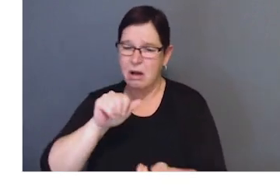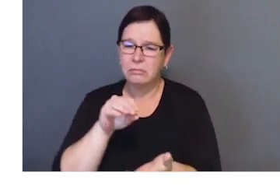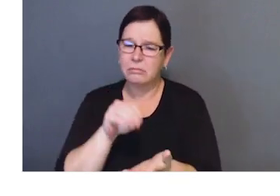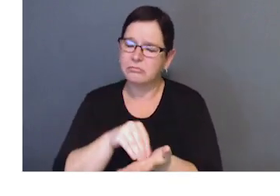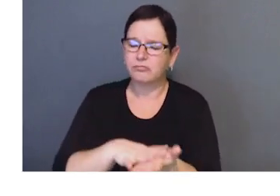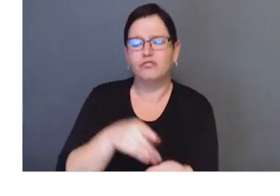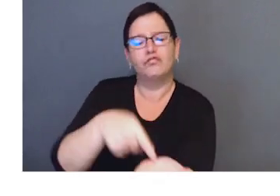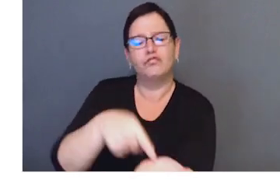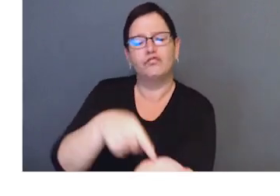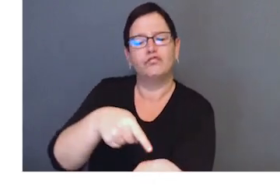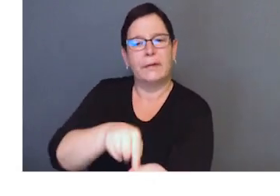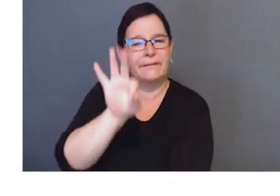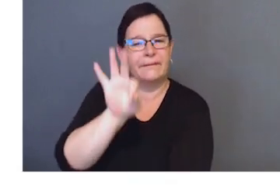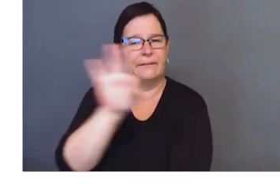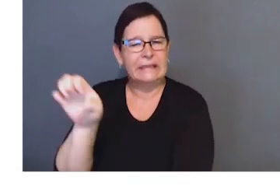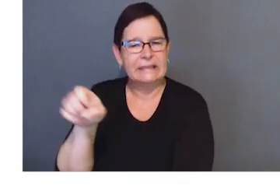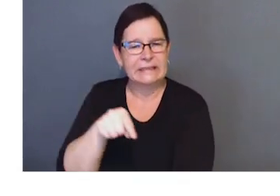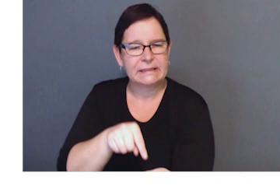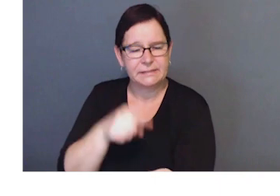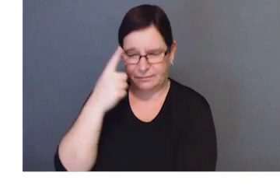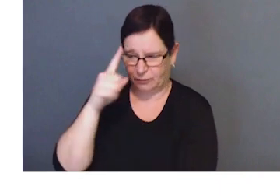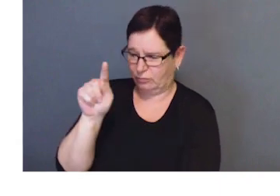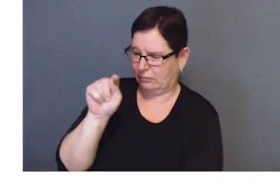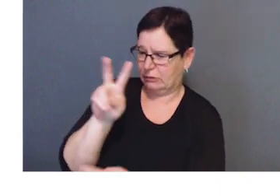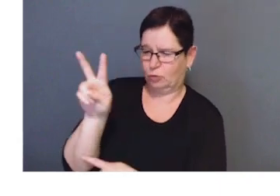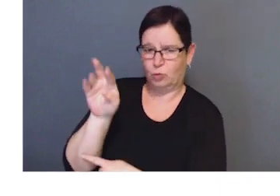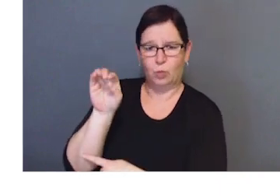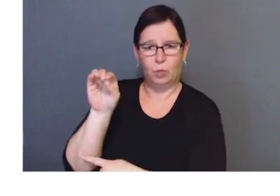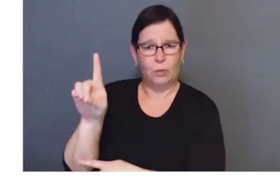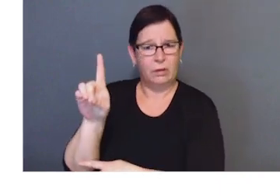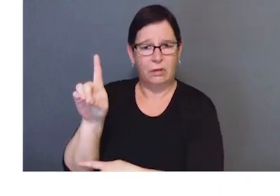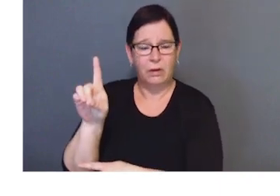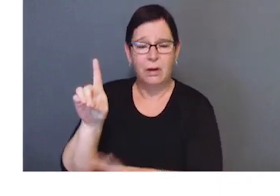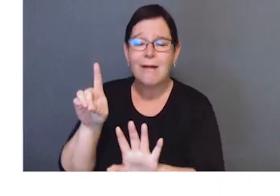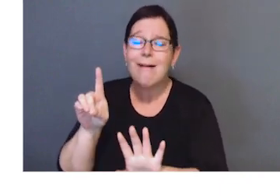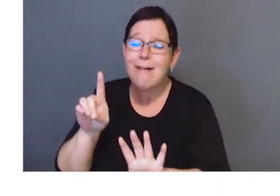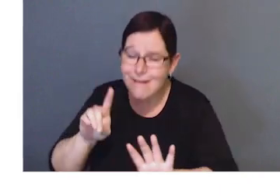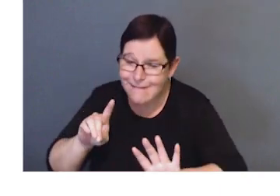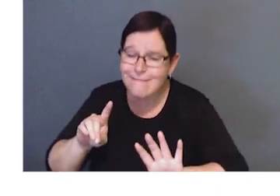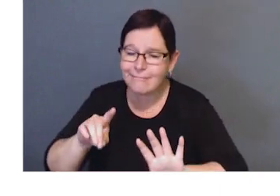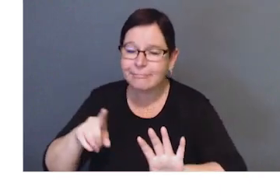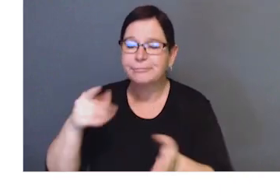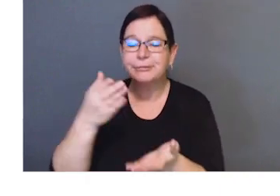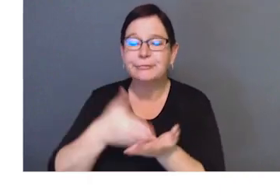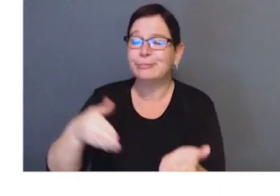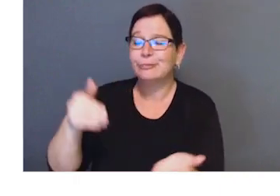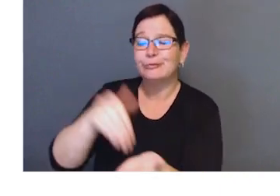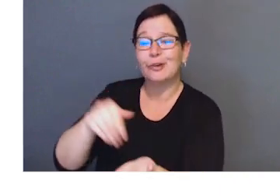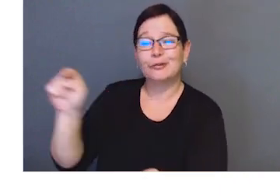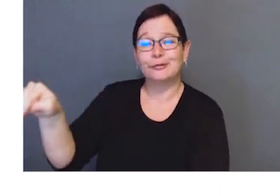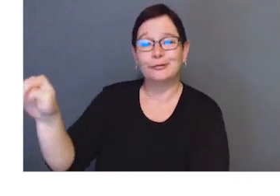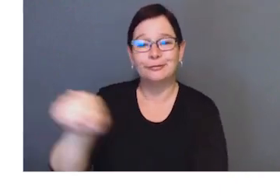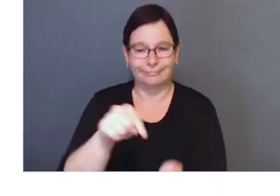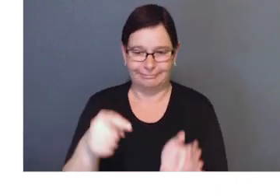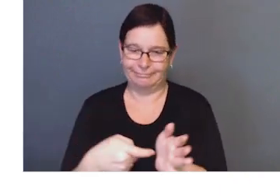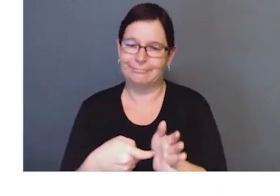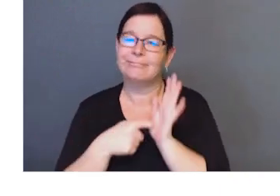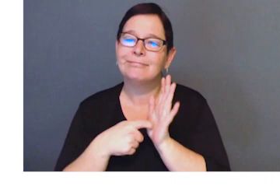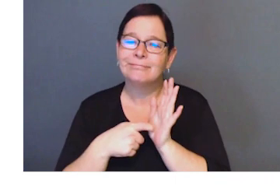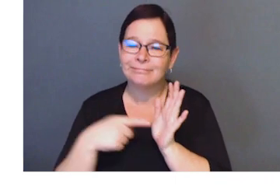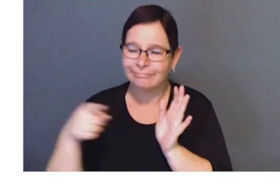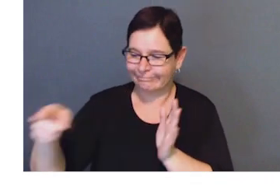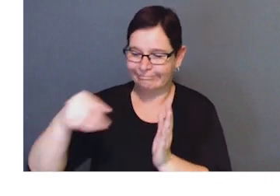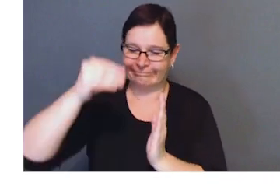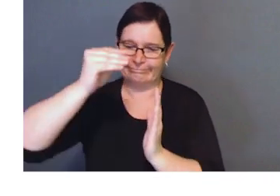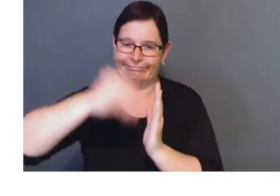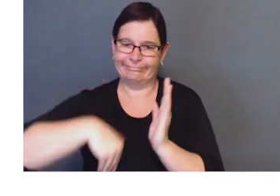T2201. However, your medical practitioner may charge you a fee to complete the form. You may be able to claim any